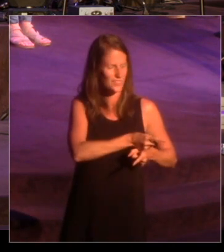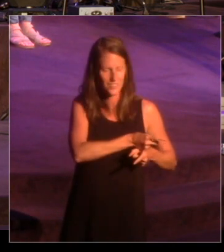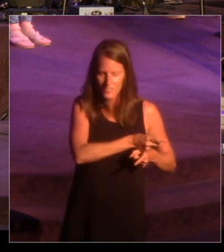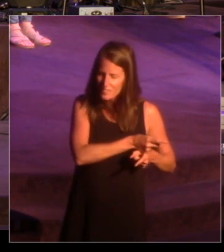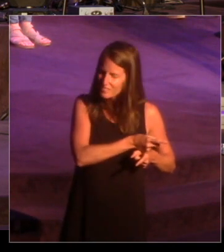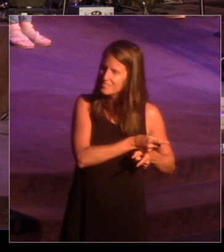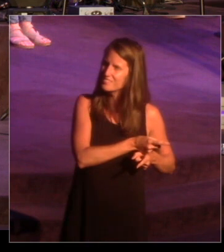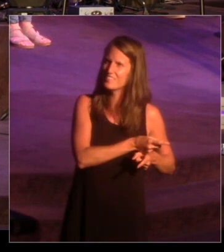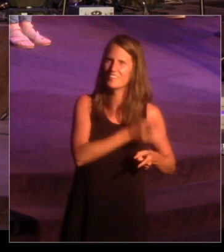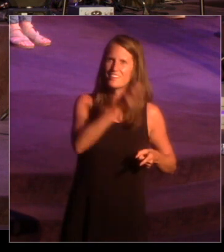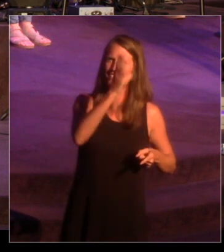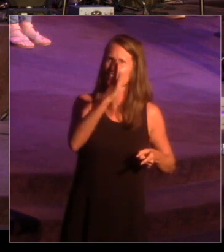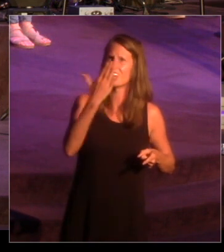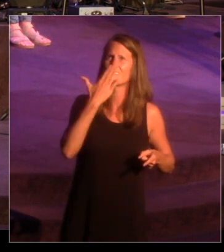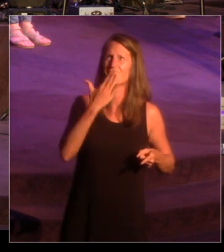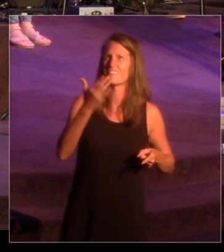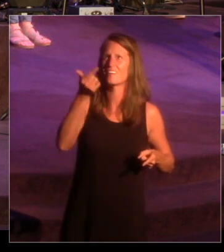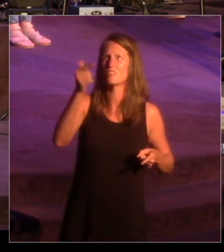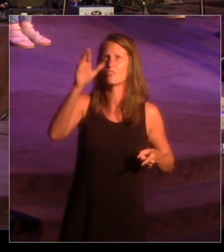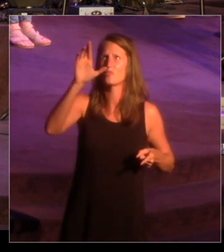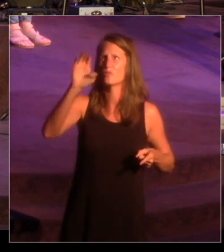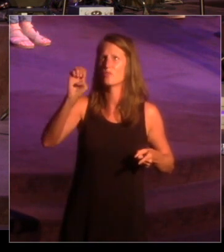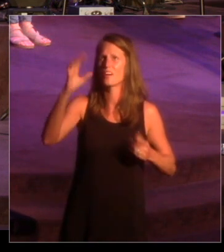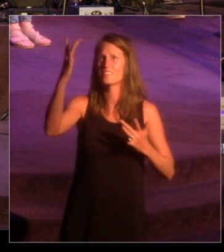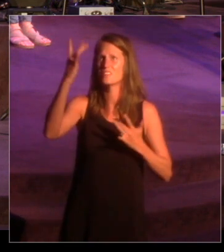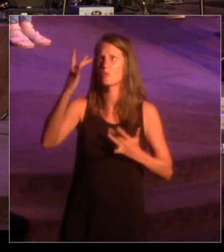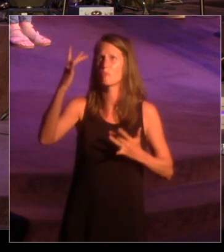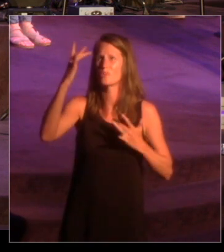God, but I thank you that you are gracious and merciful.